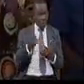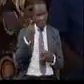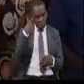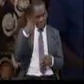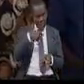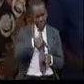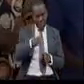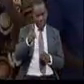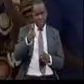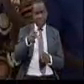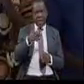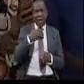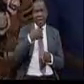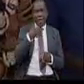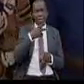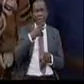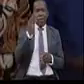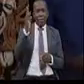Friday,